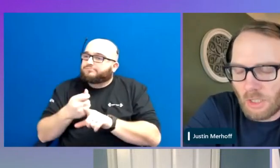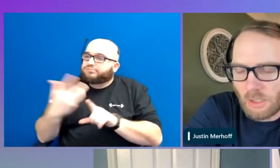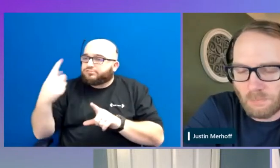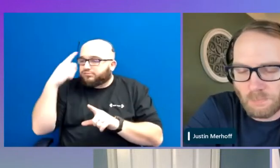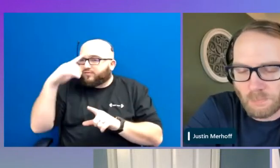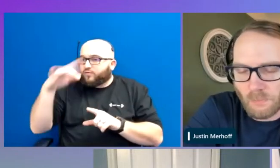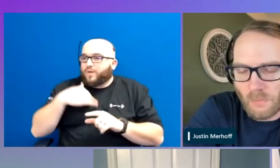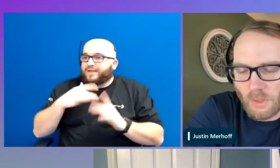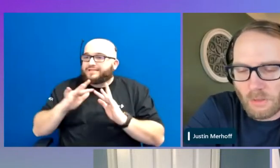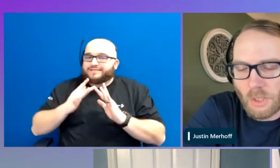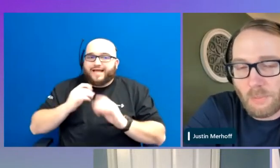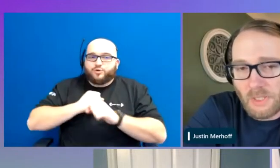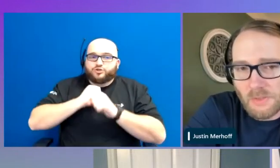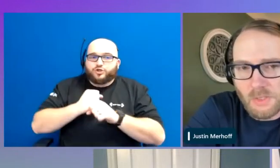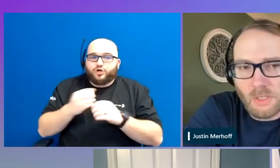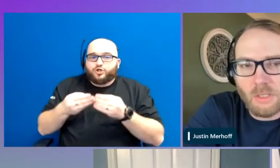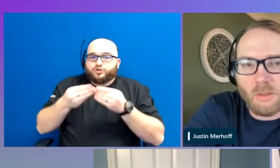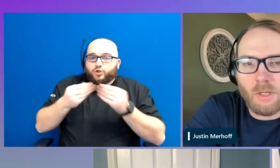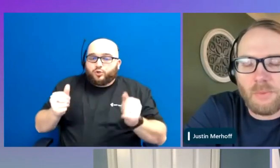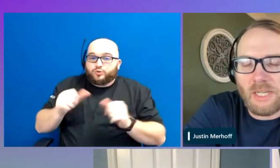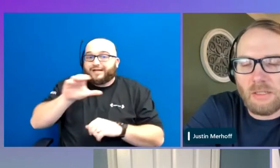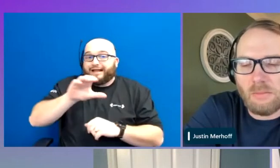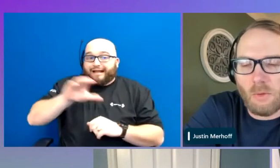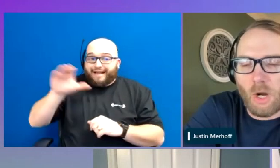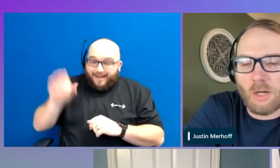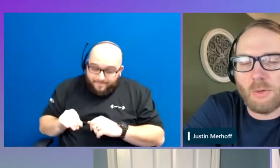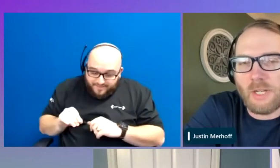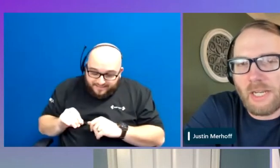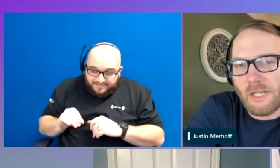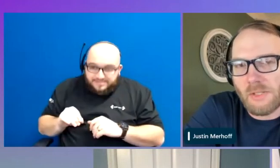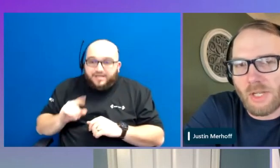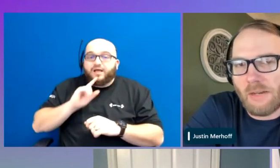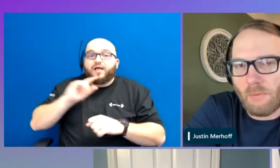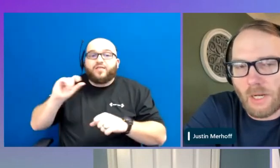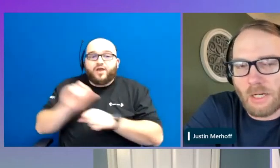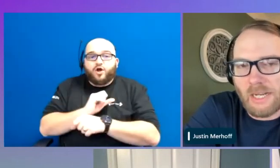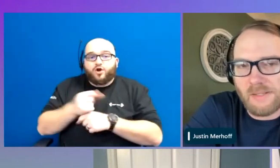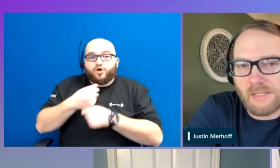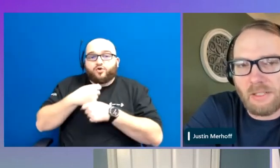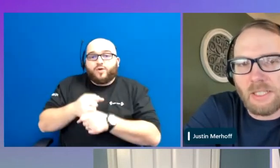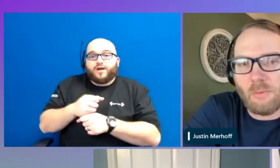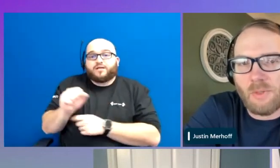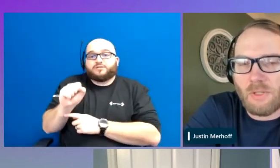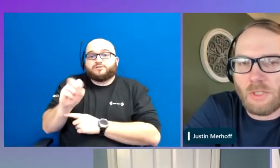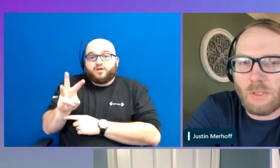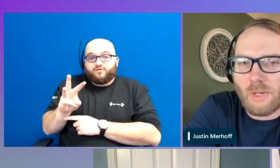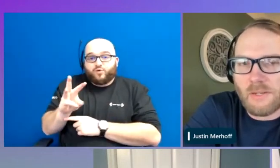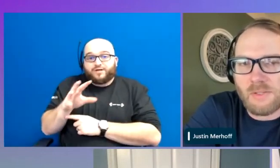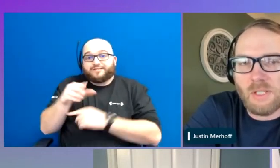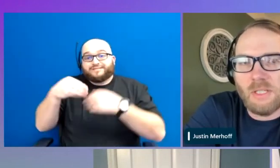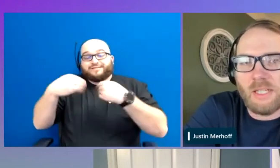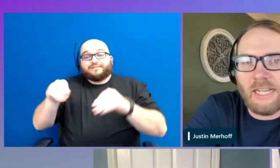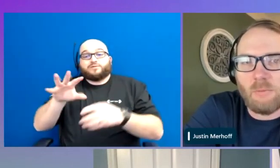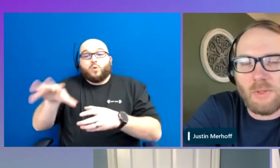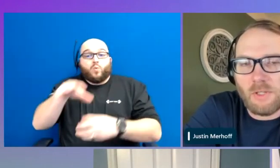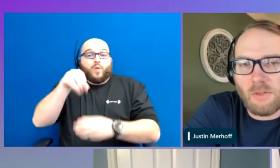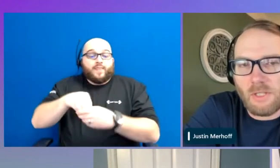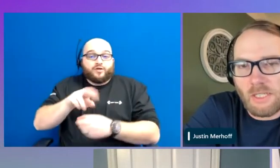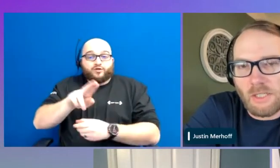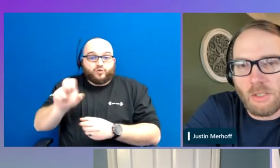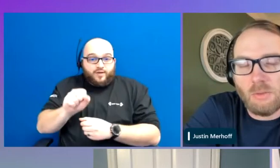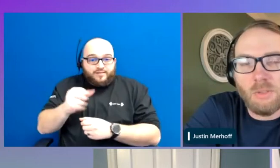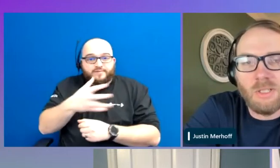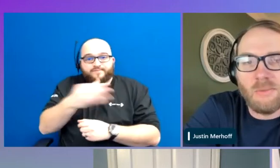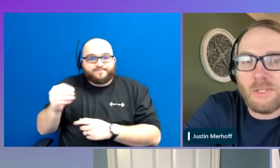solution companies that are creating software and selling it within the US and within